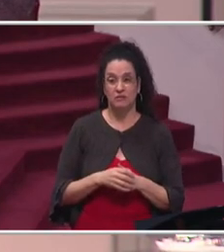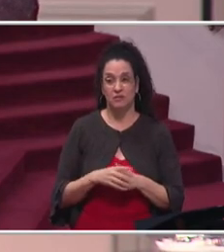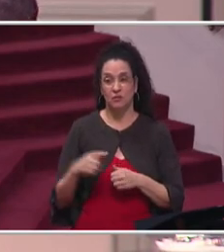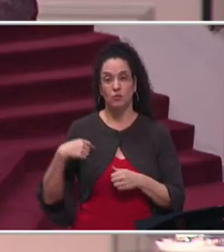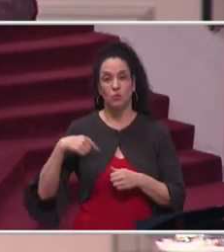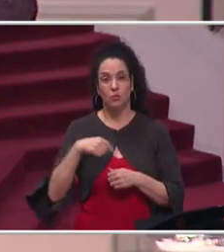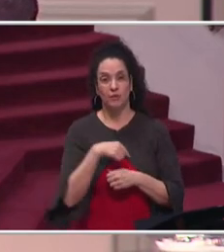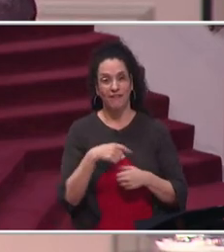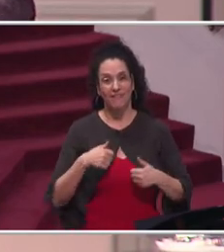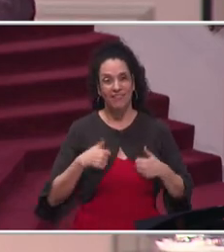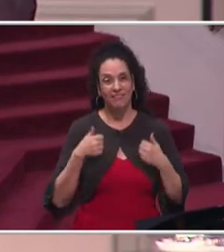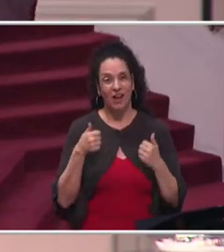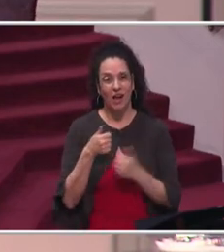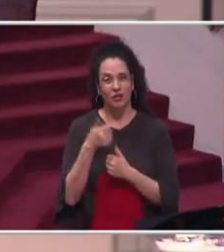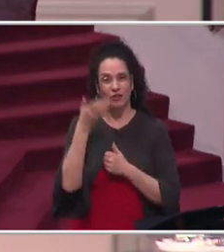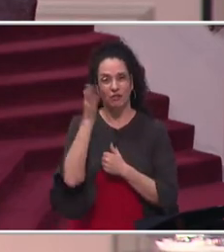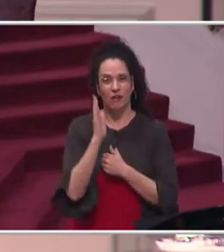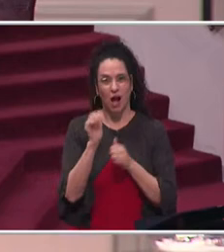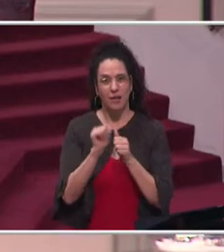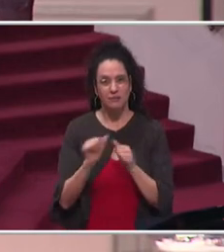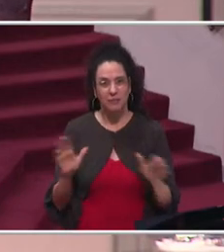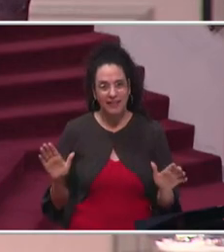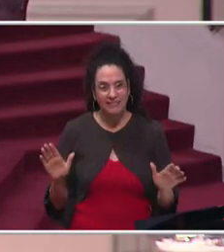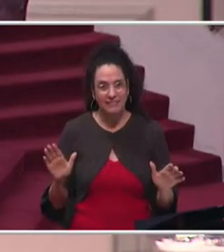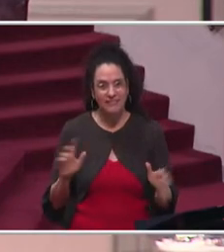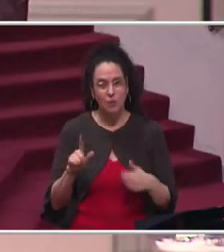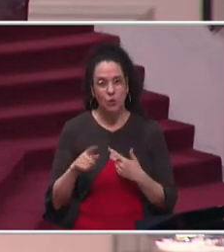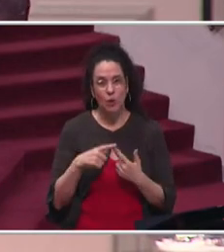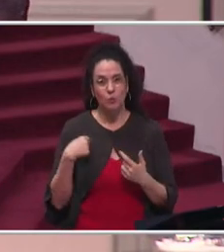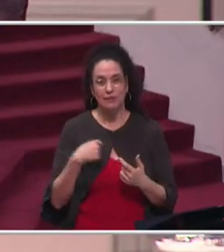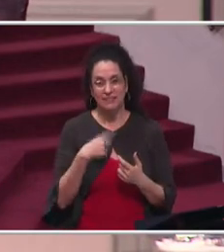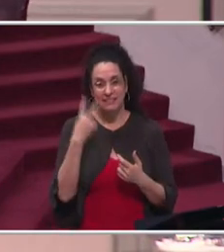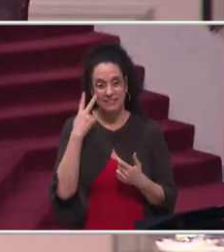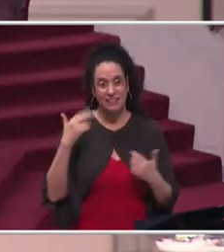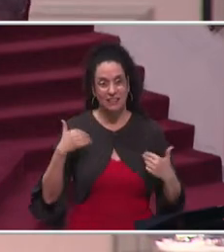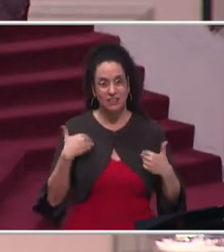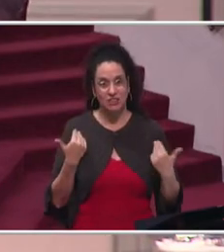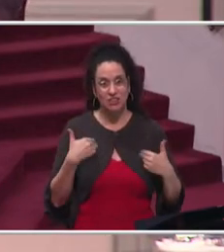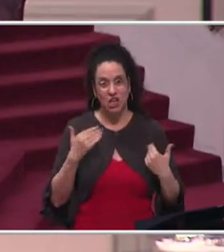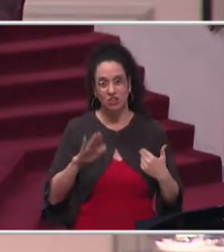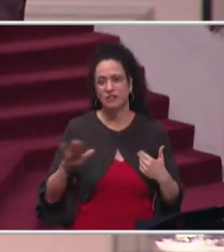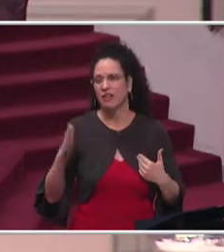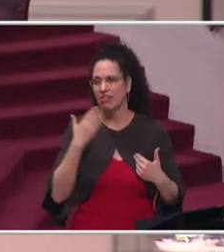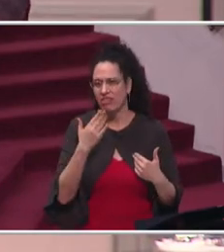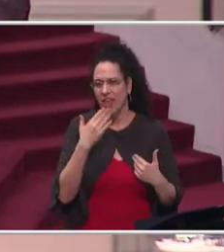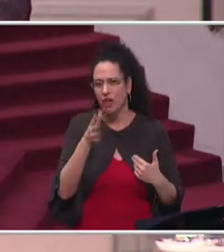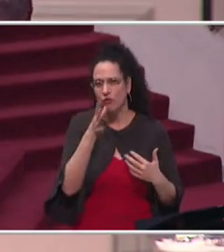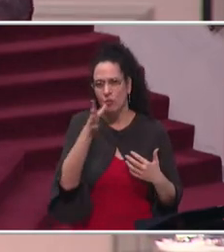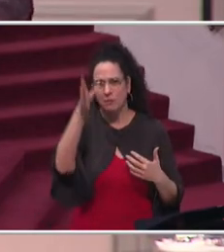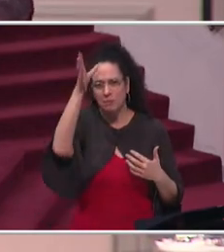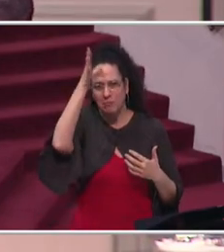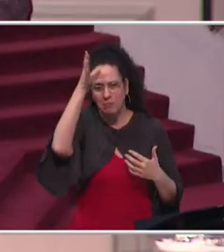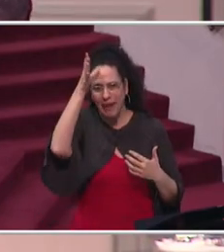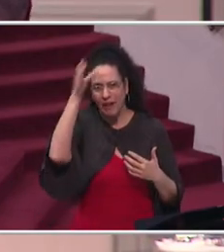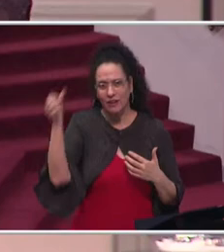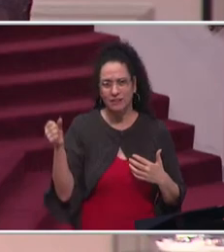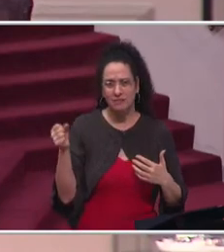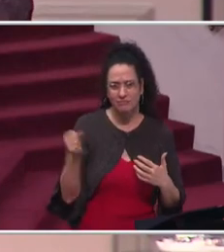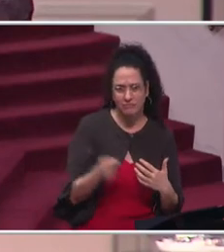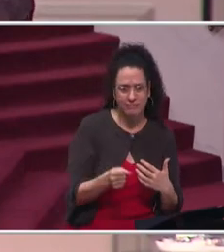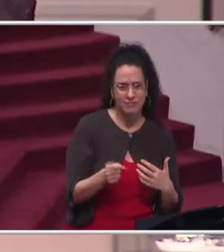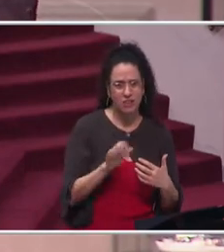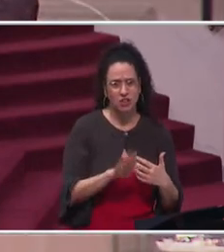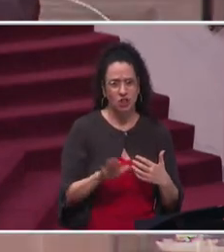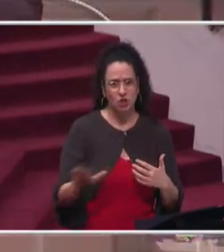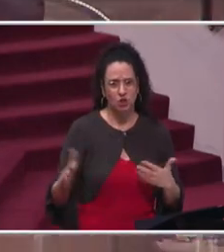and we are living in the blessings of God. When we see our young children, thank you, parents, for bringing them back, for allowing them to be a blessing,